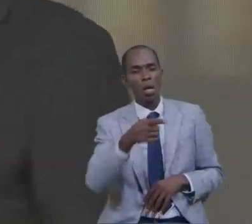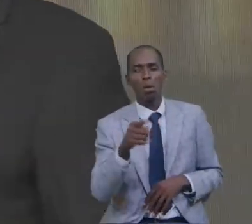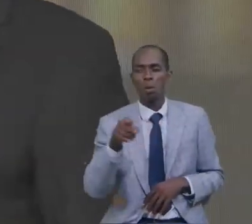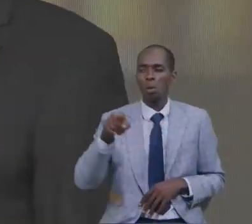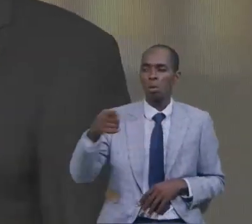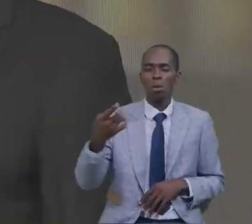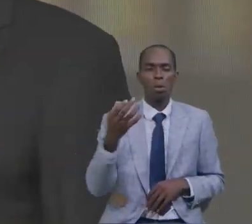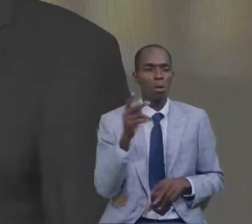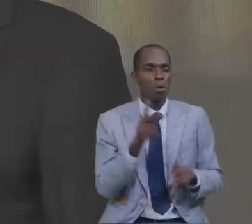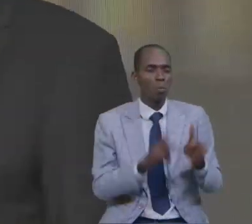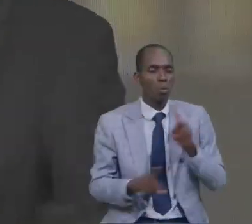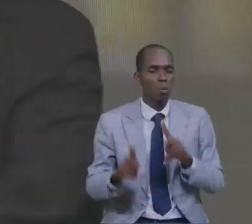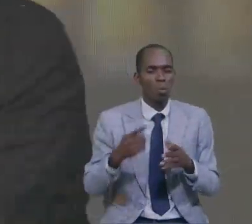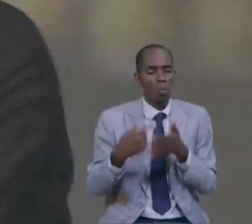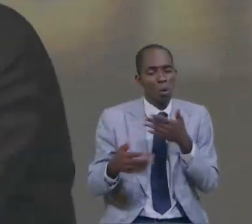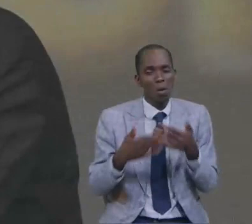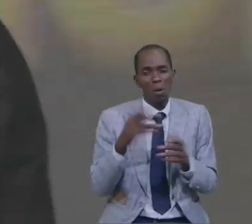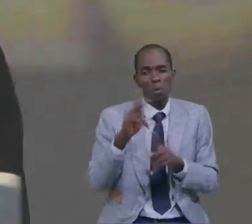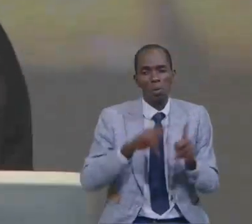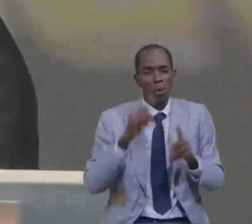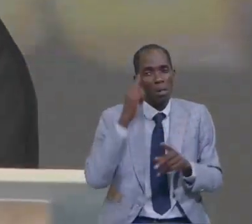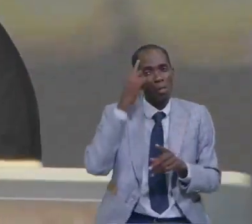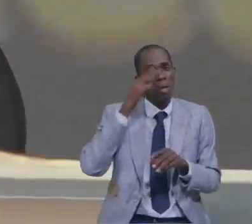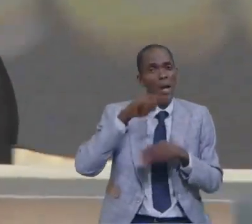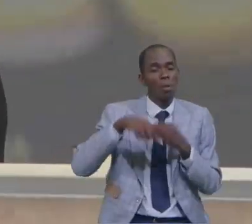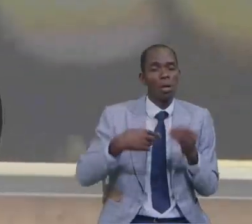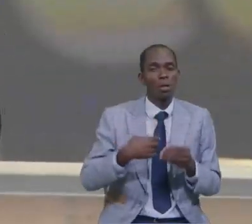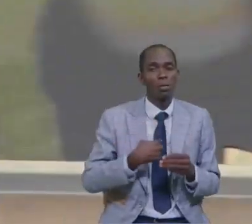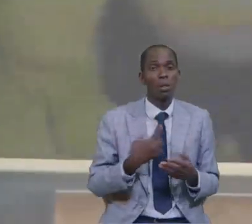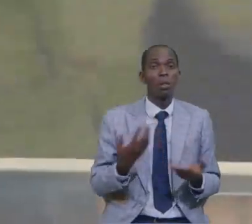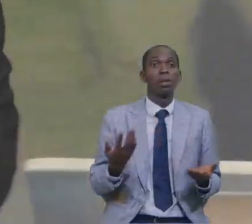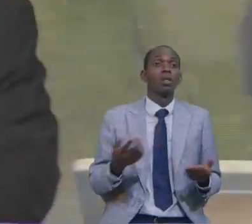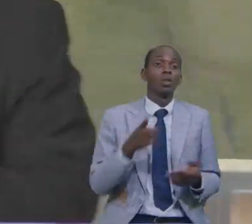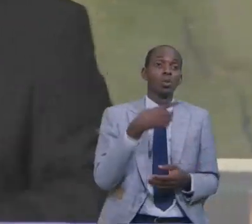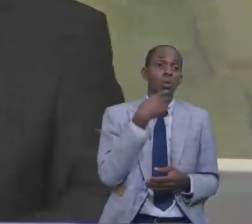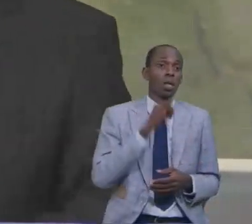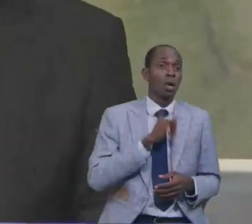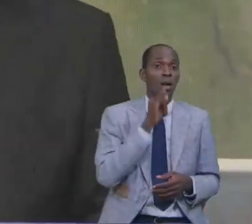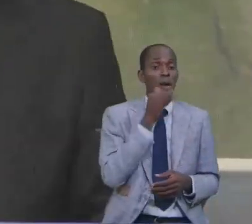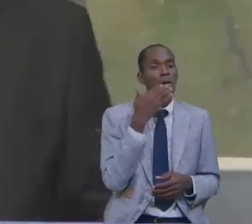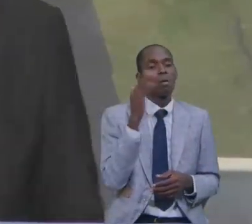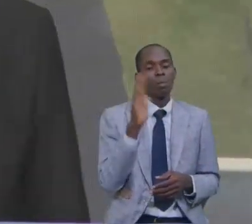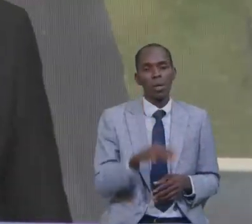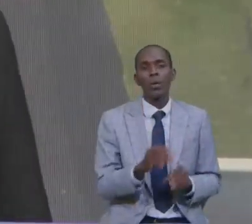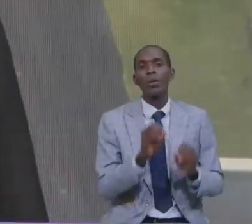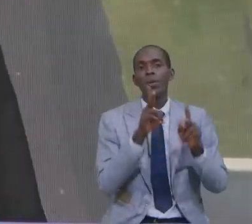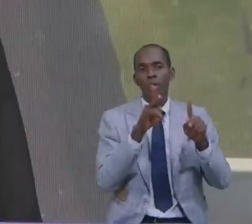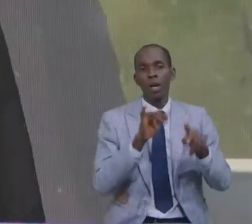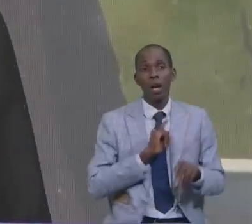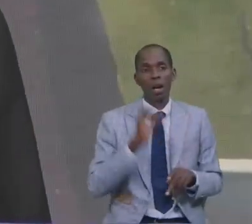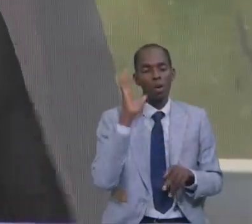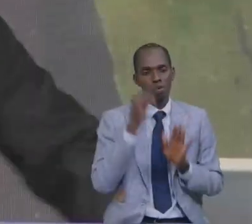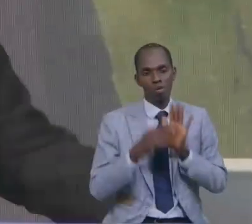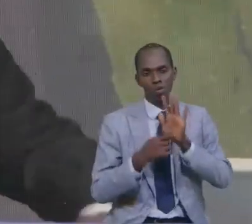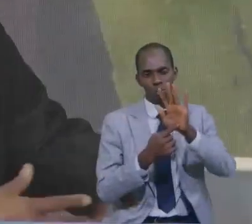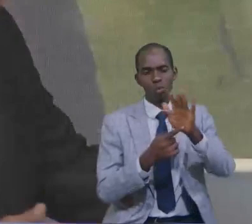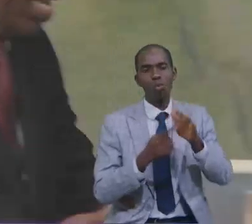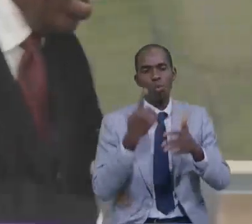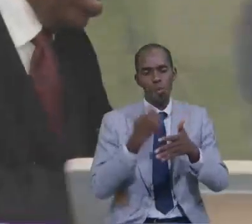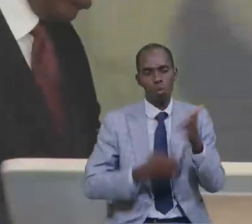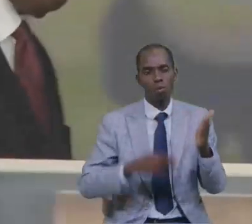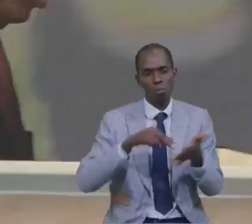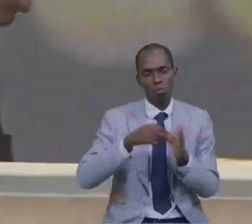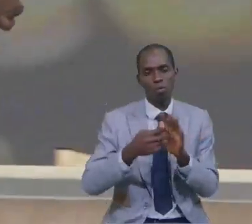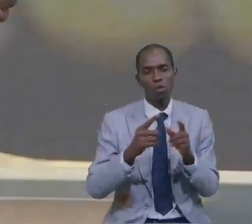what it means to be bad. You say I'm not worthy, you have not seen unworthiness yet. You